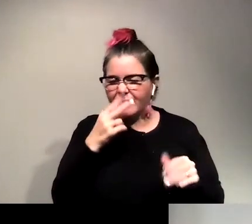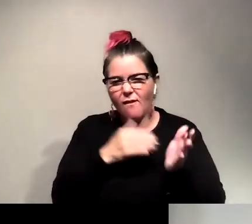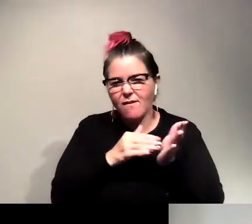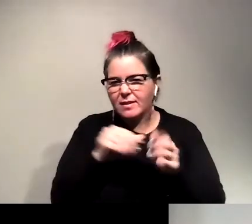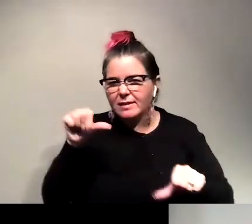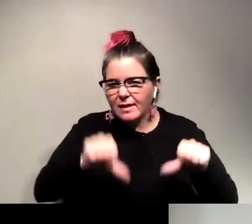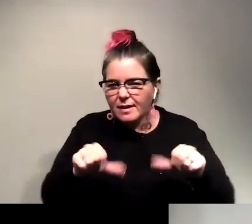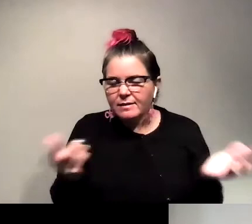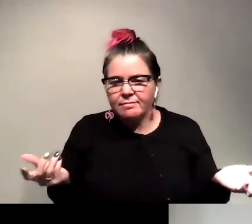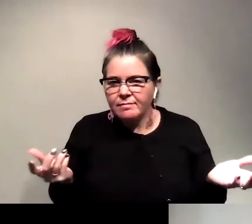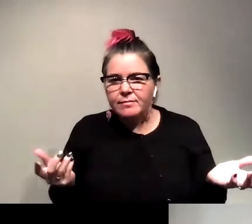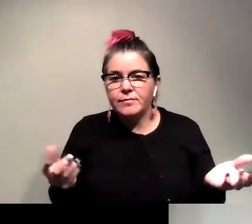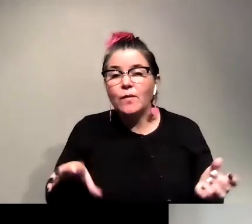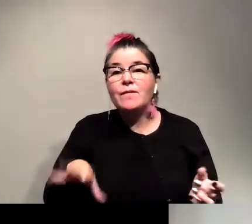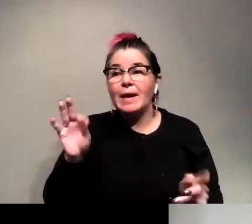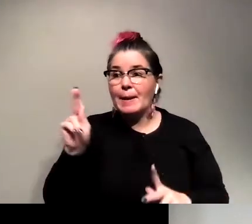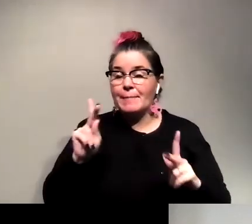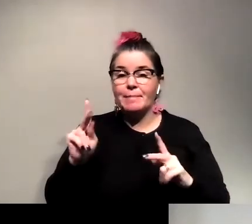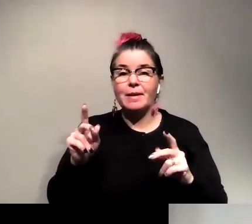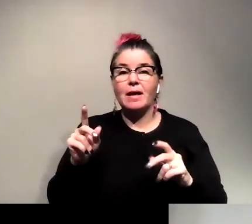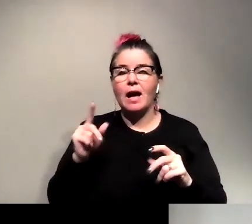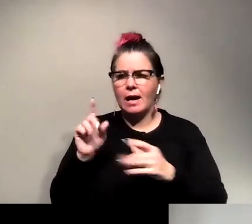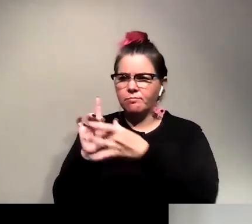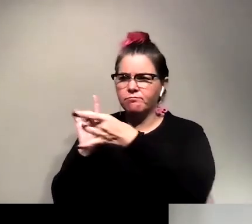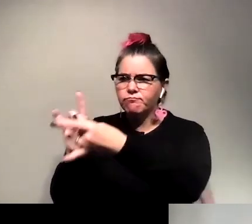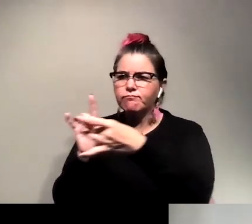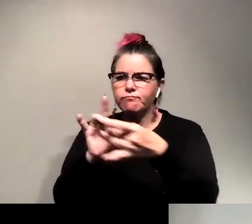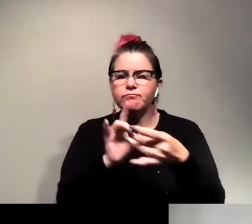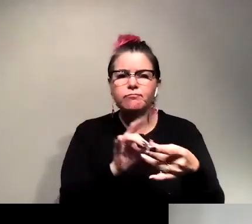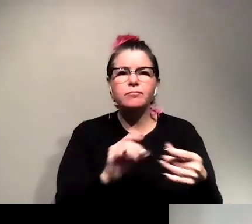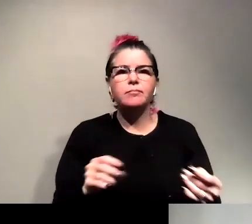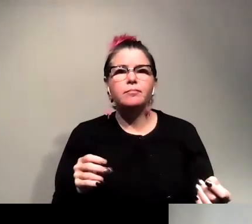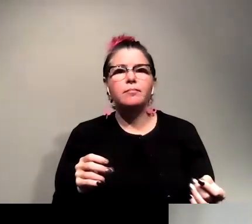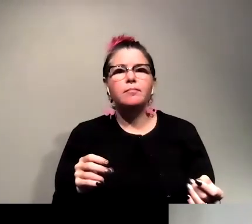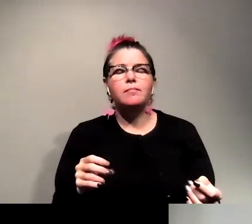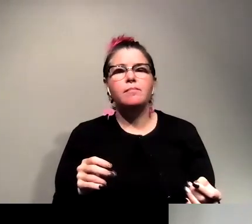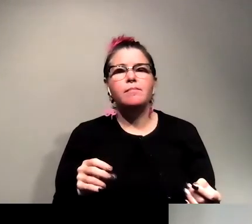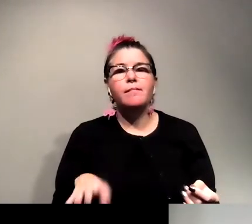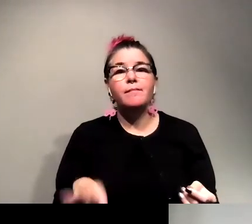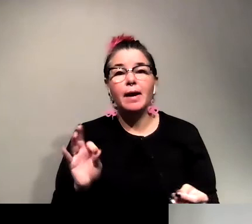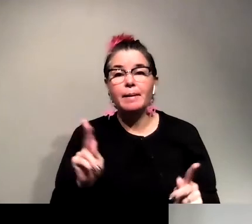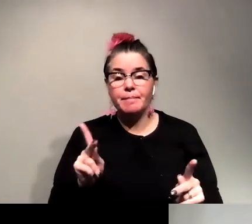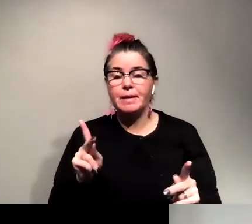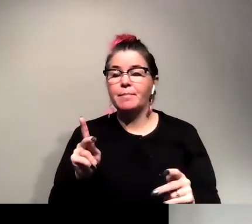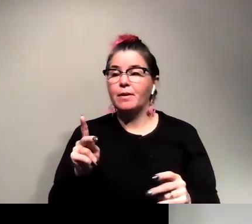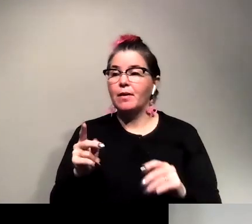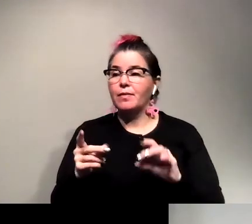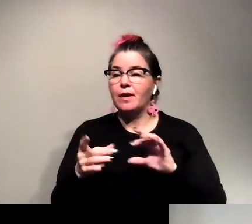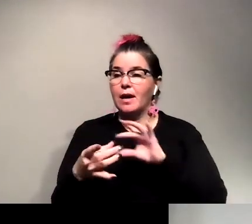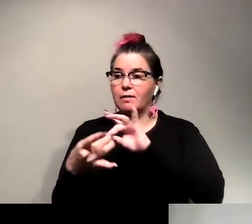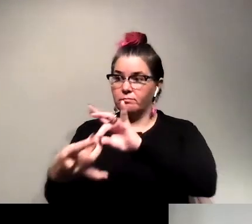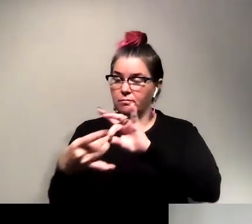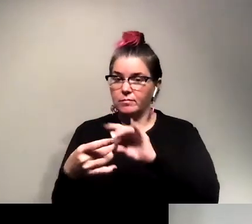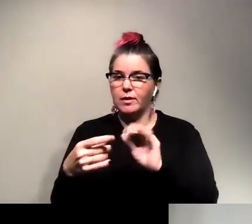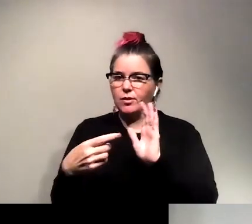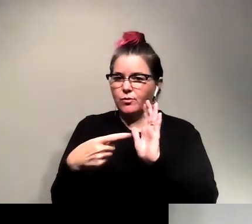And so finding people who that I can connect with and finding people who reflect me in my field was very